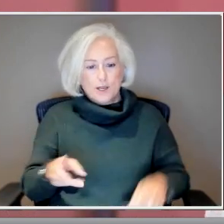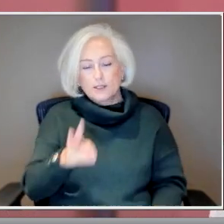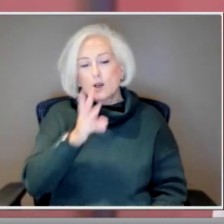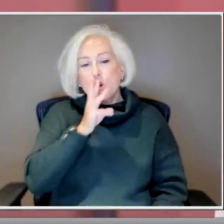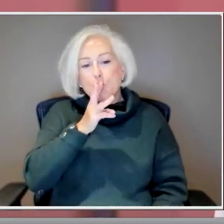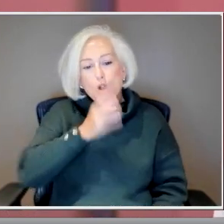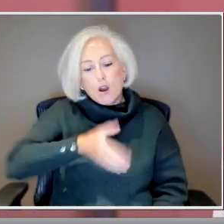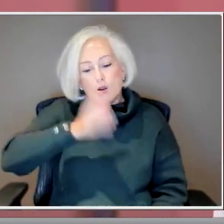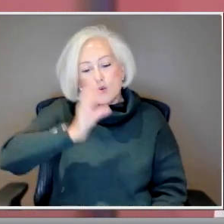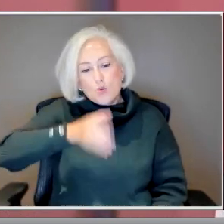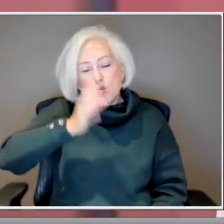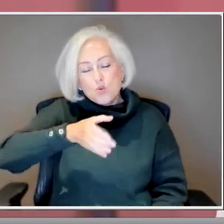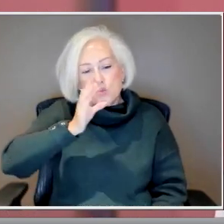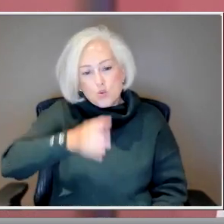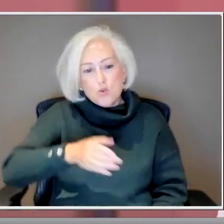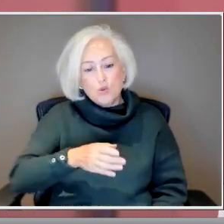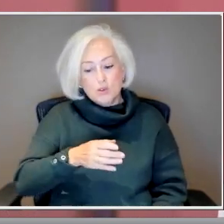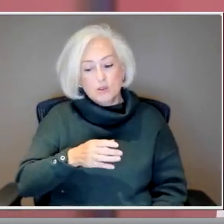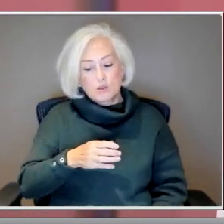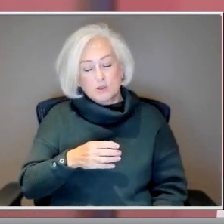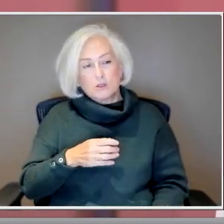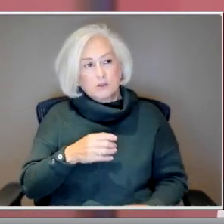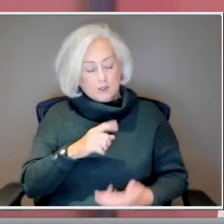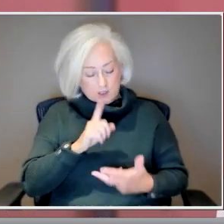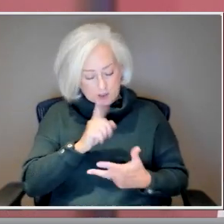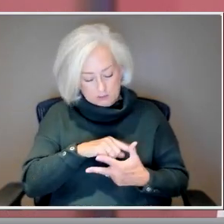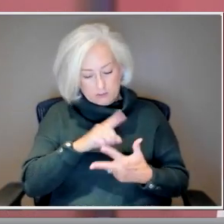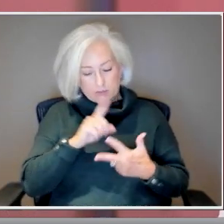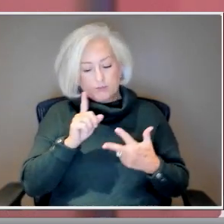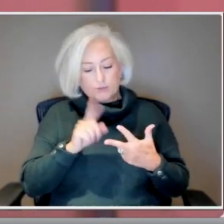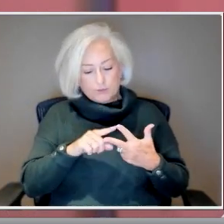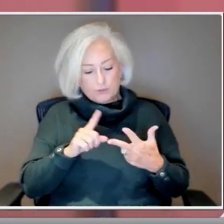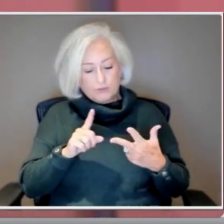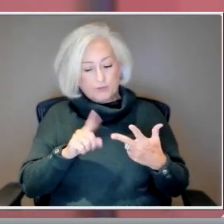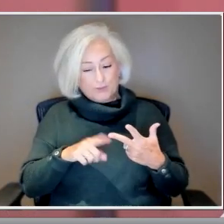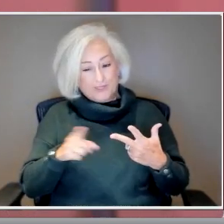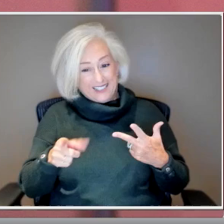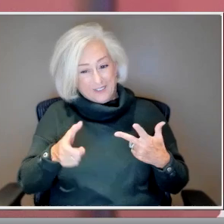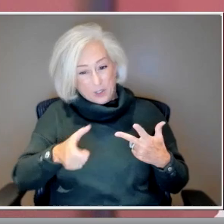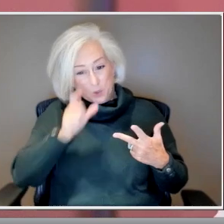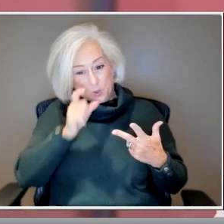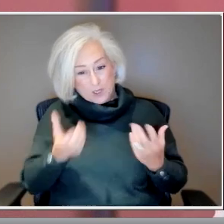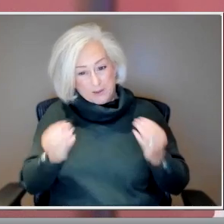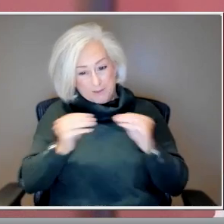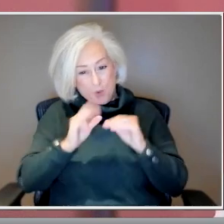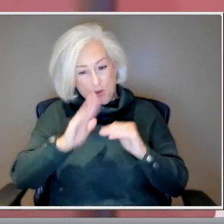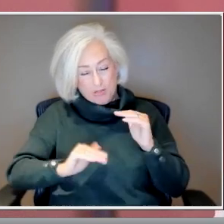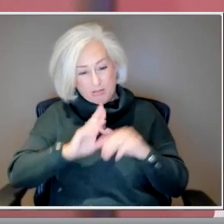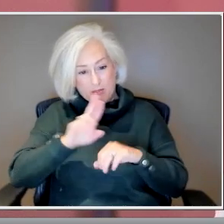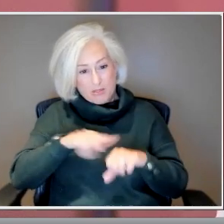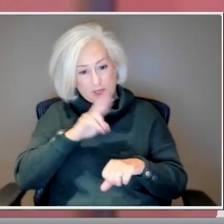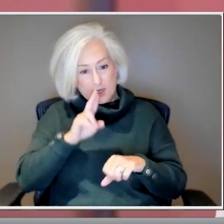Despite all of those mechanisms, if you drink more than usual, and again, I think the